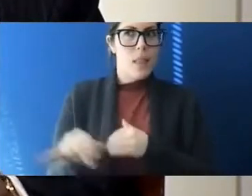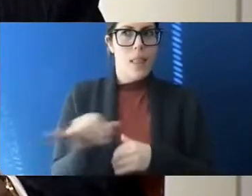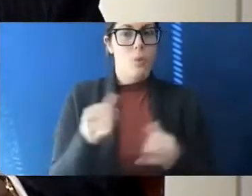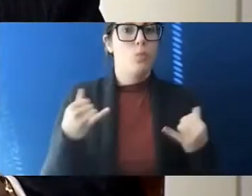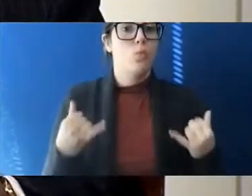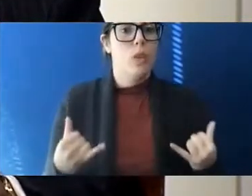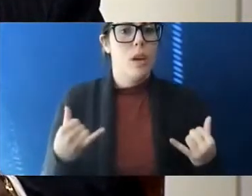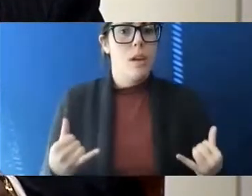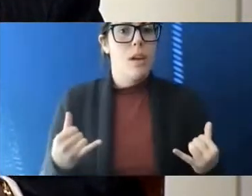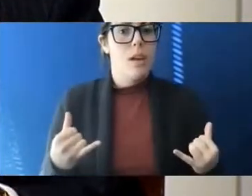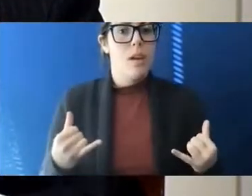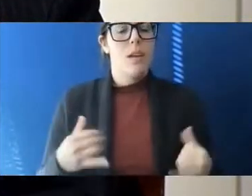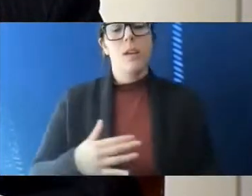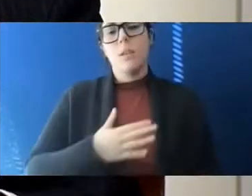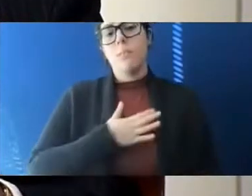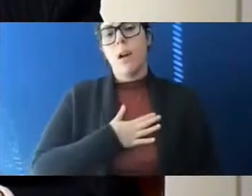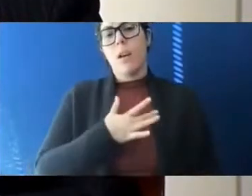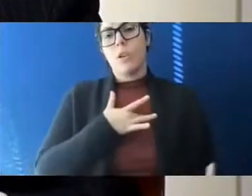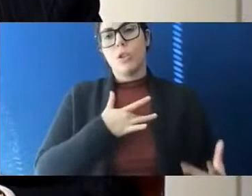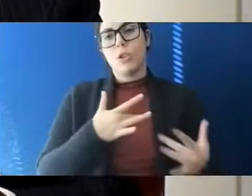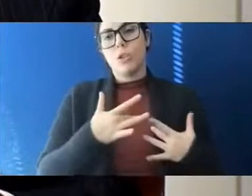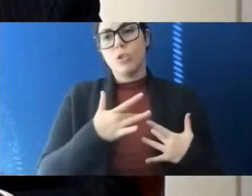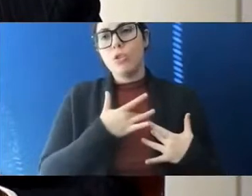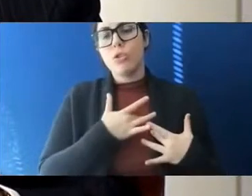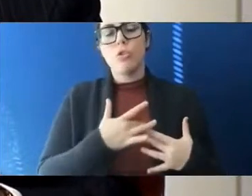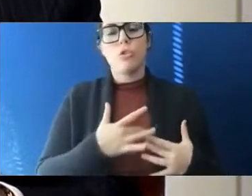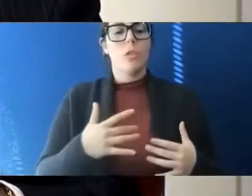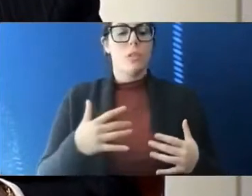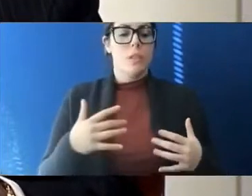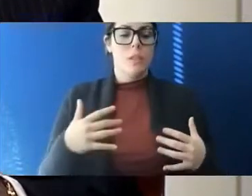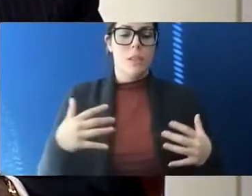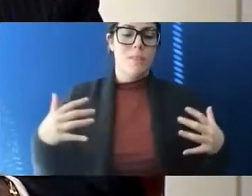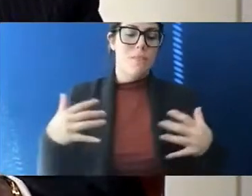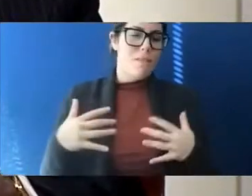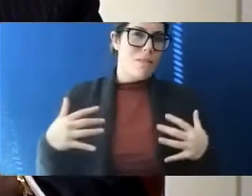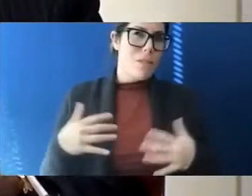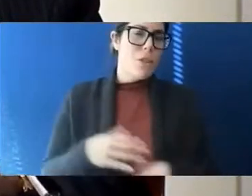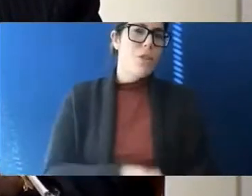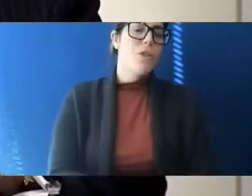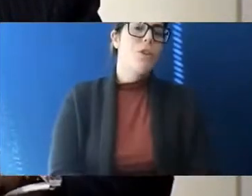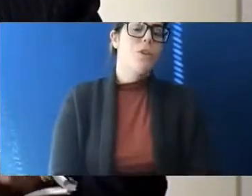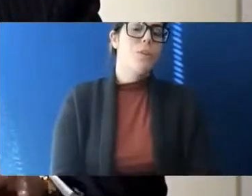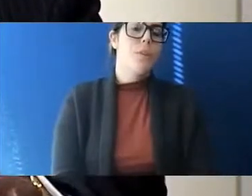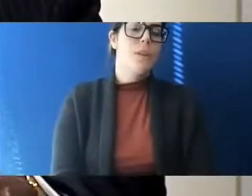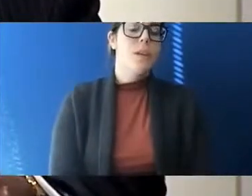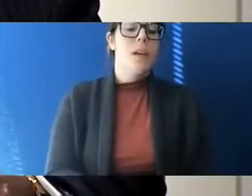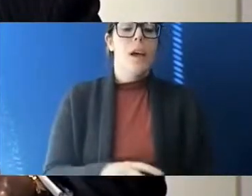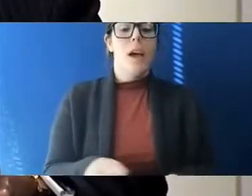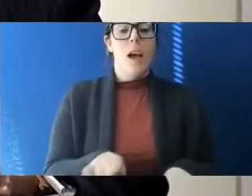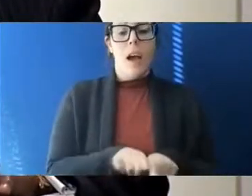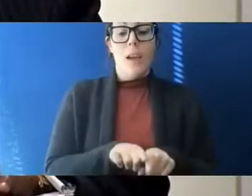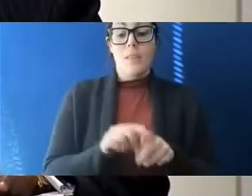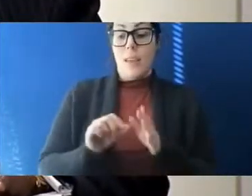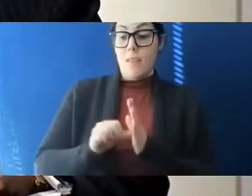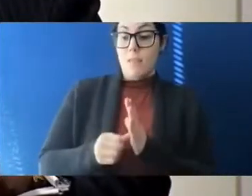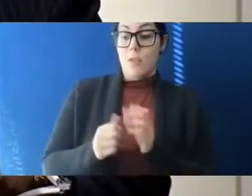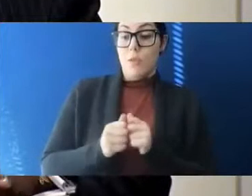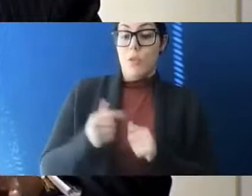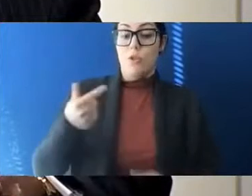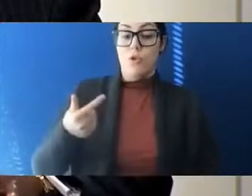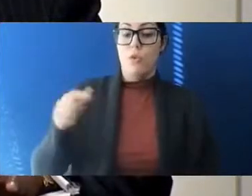today. My concern and fear is that as the emphasis around